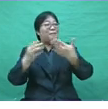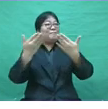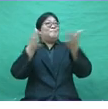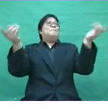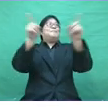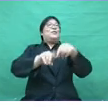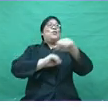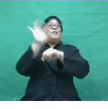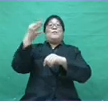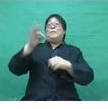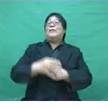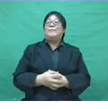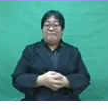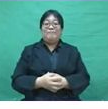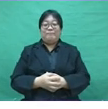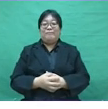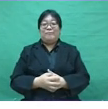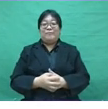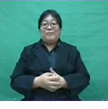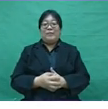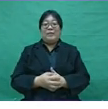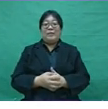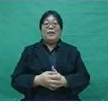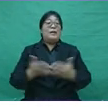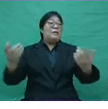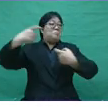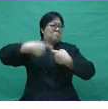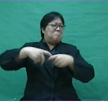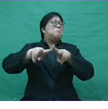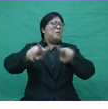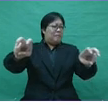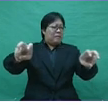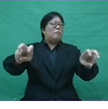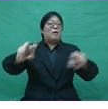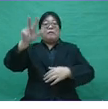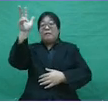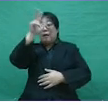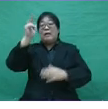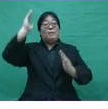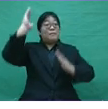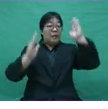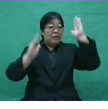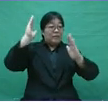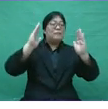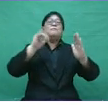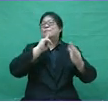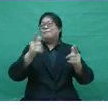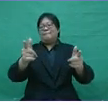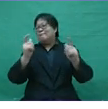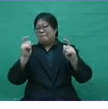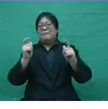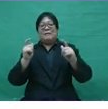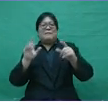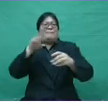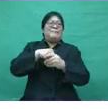COVID-19 infection. In response to the pandemic, the government of Malaysia had quickly stepped in